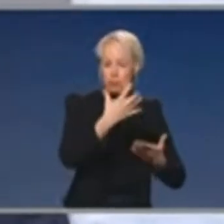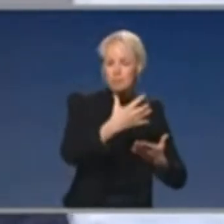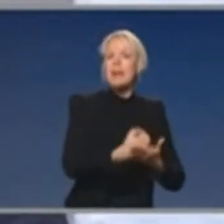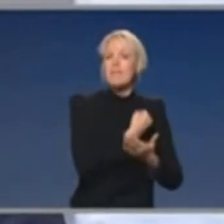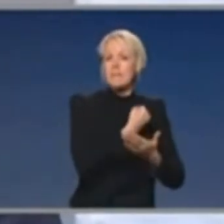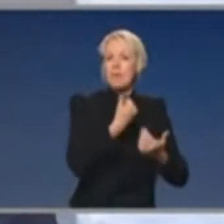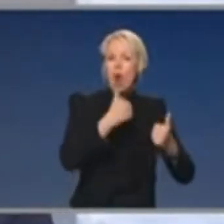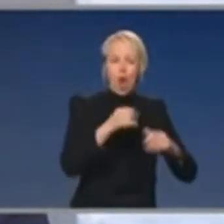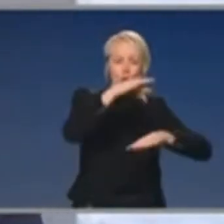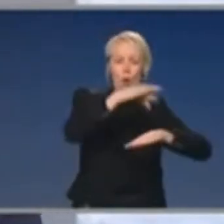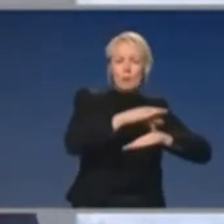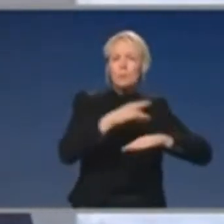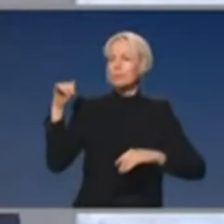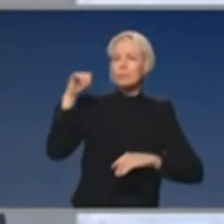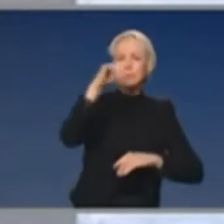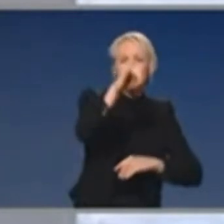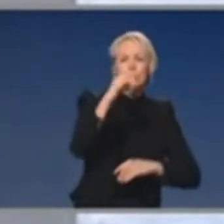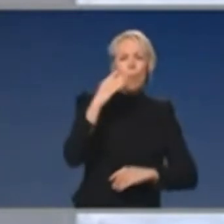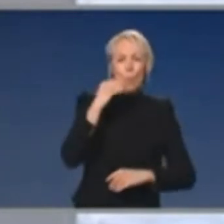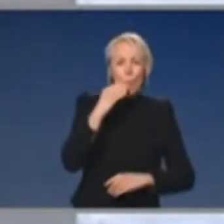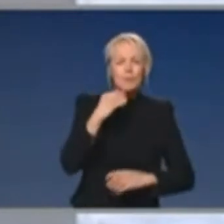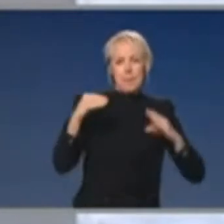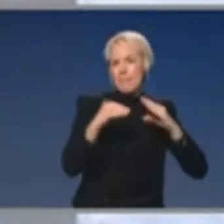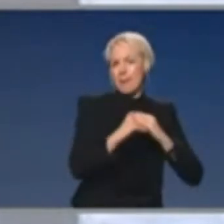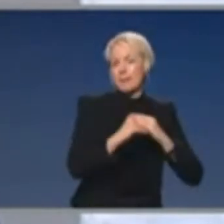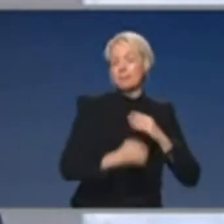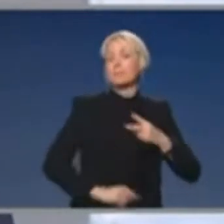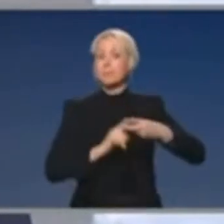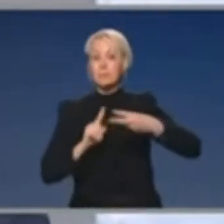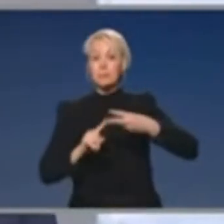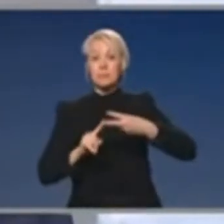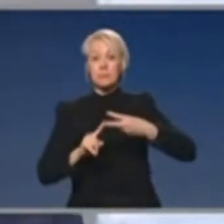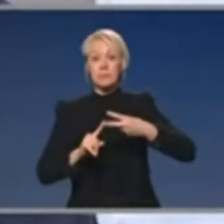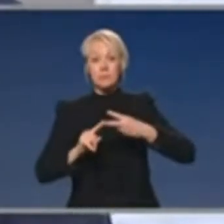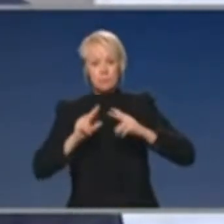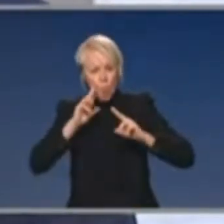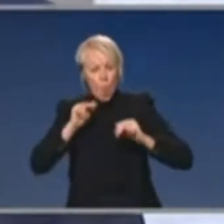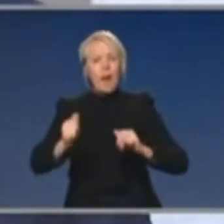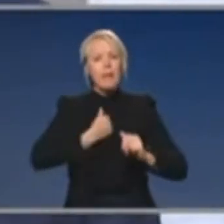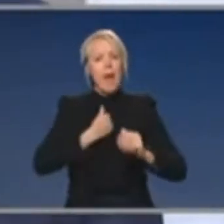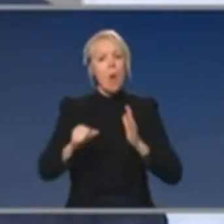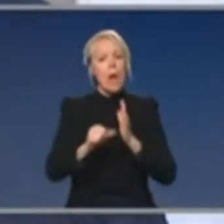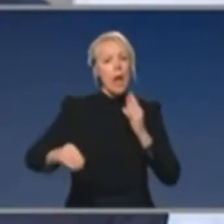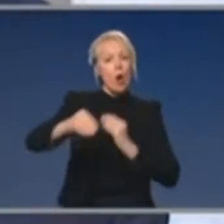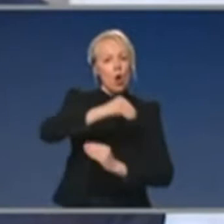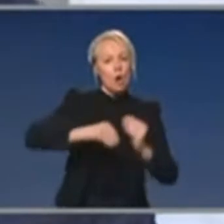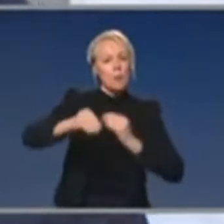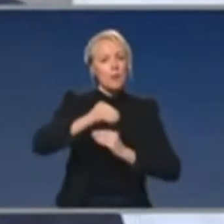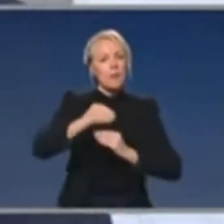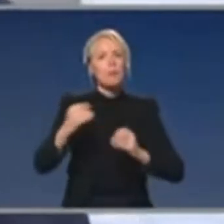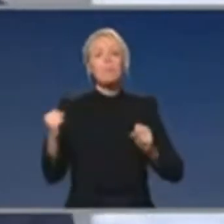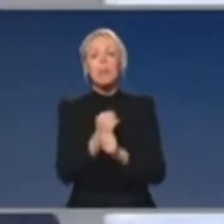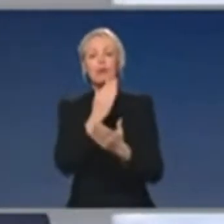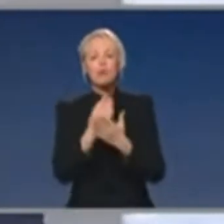run. We need to protect our economy, working with all the businesses in our economy who share in that